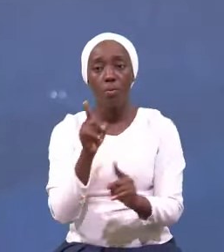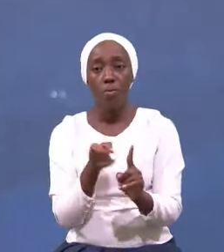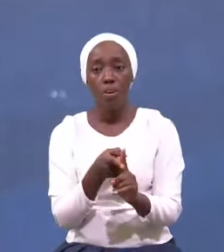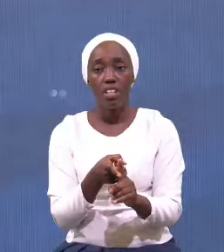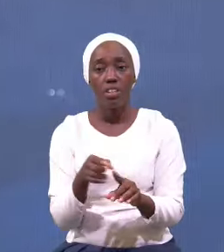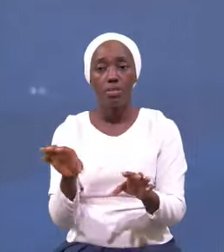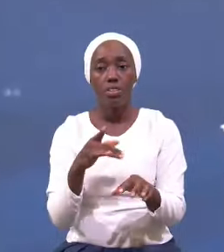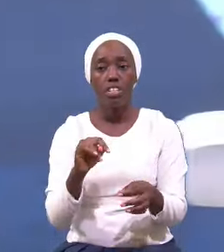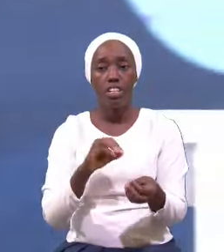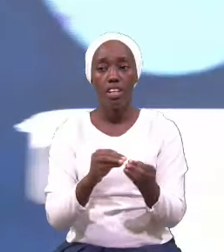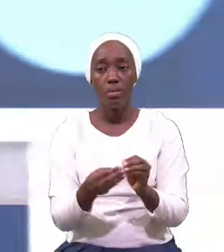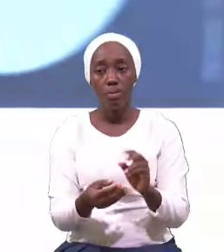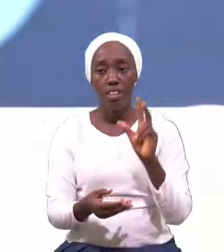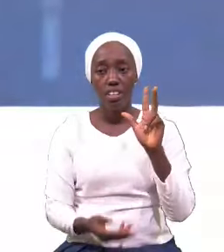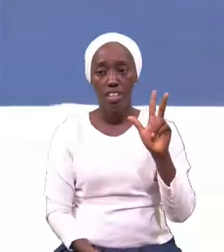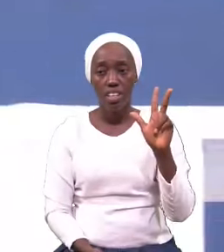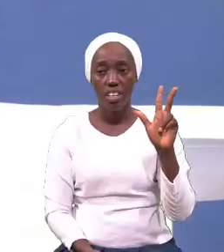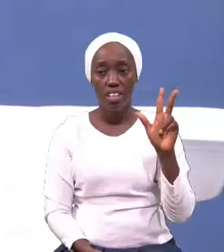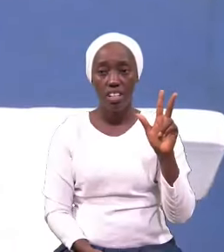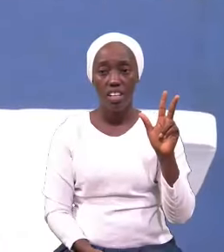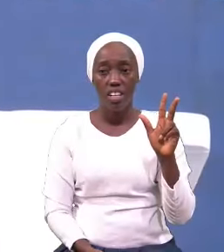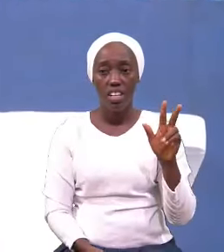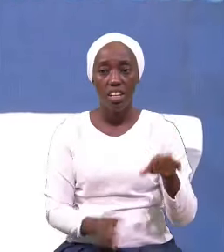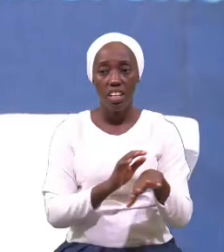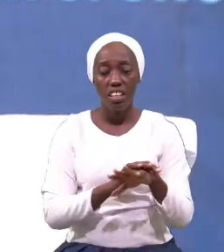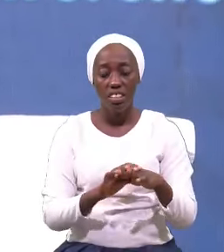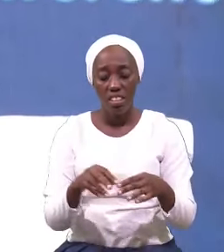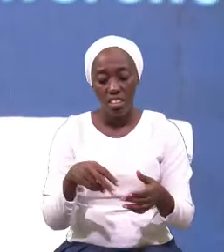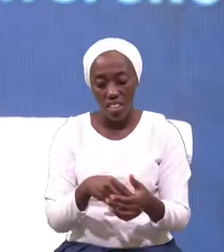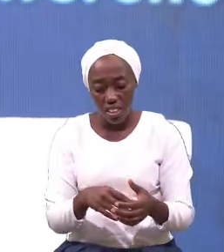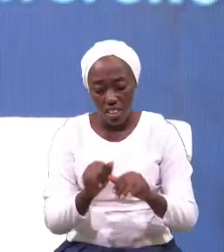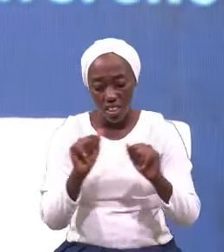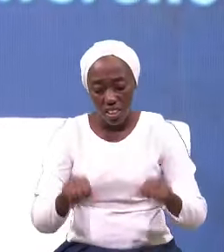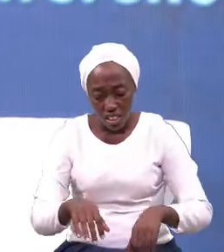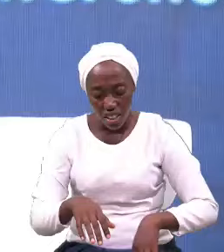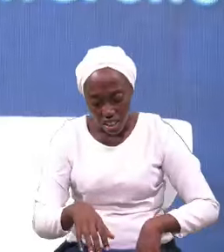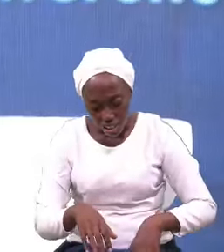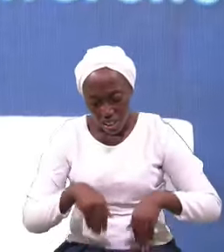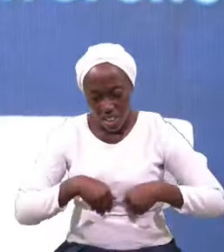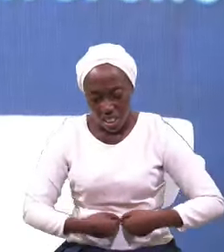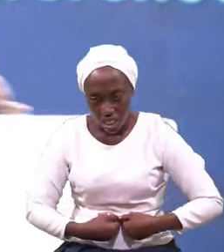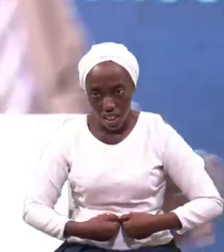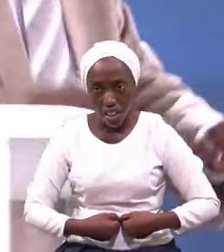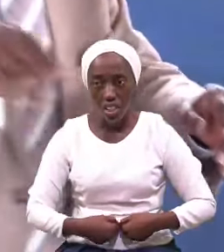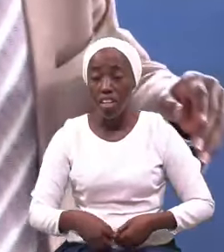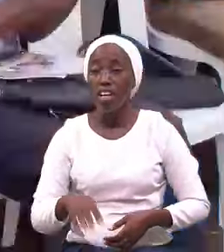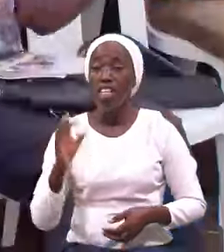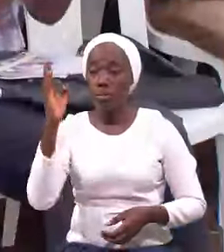three, I don't stay like this on the pulpit. I stand